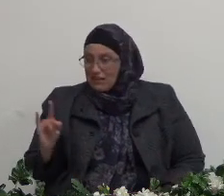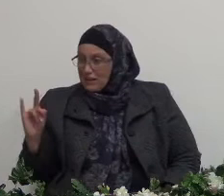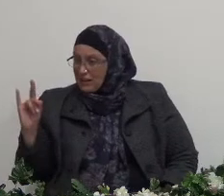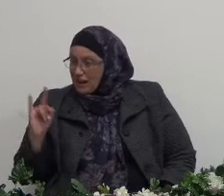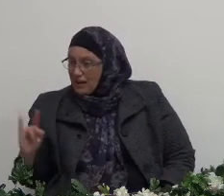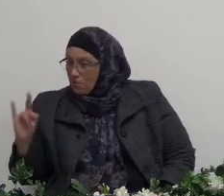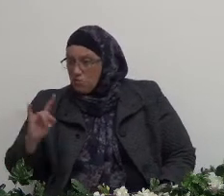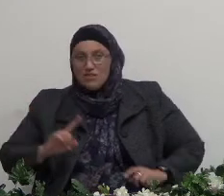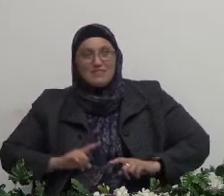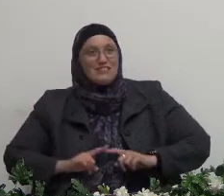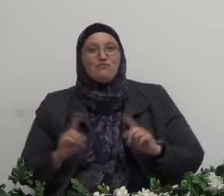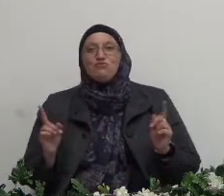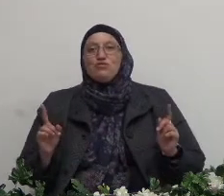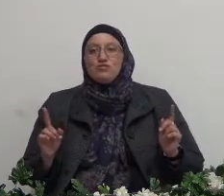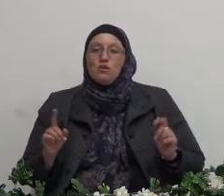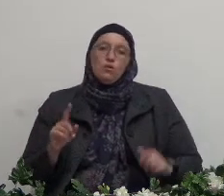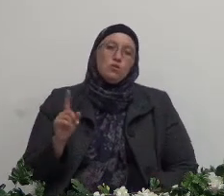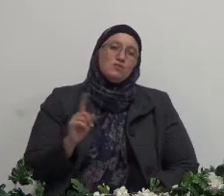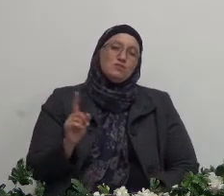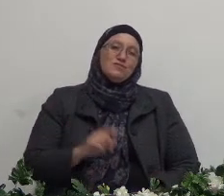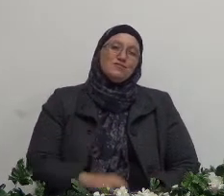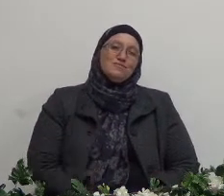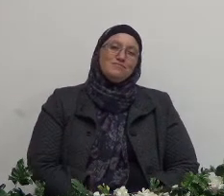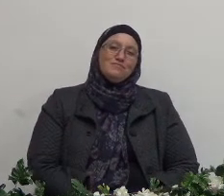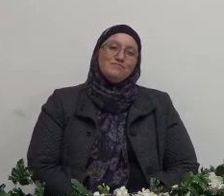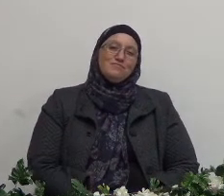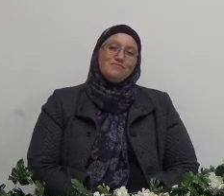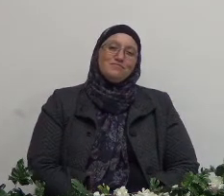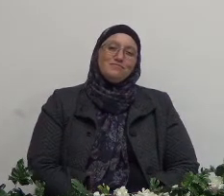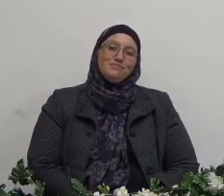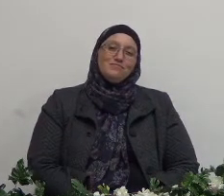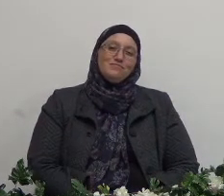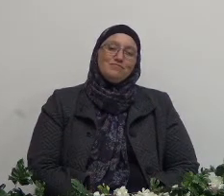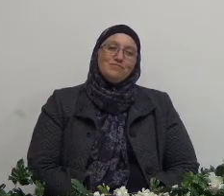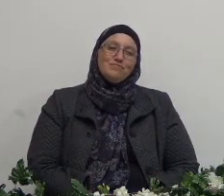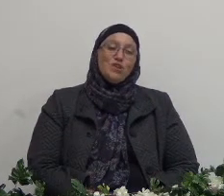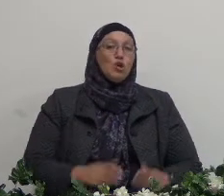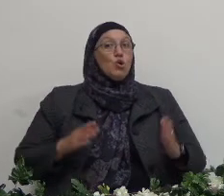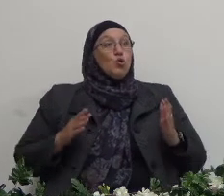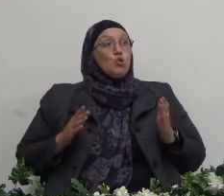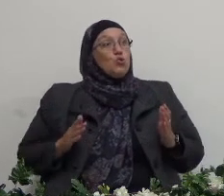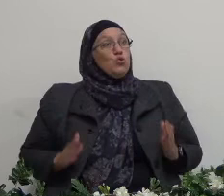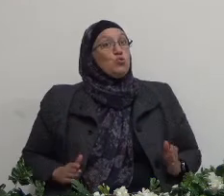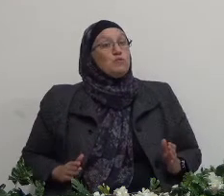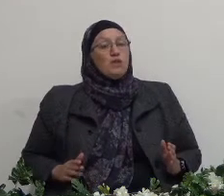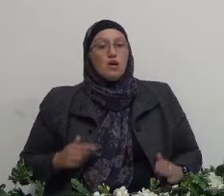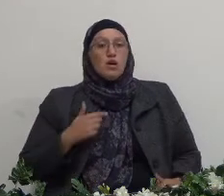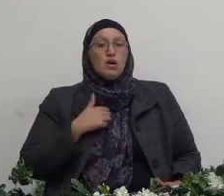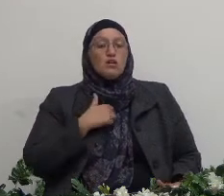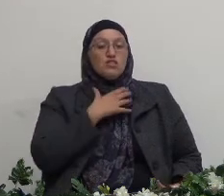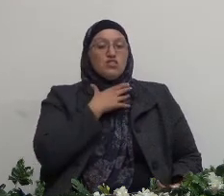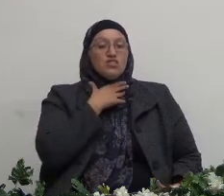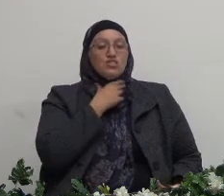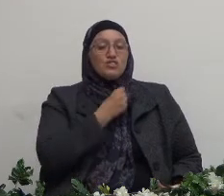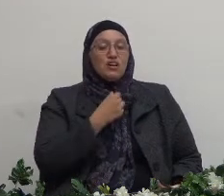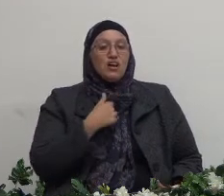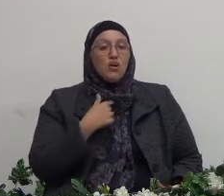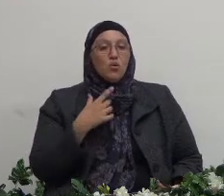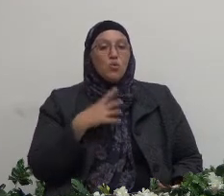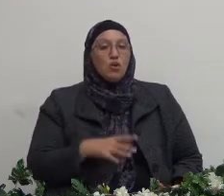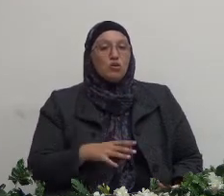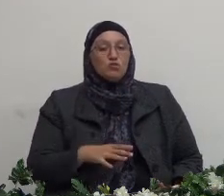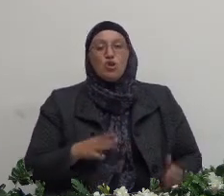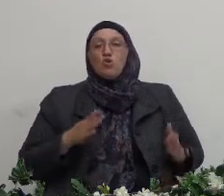what the difference is? A human has control over their desires, the animal does not. And if the